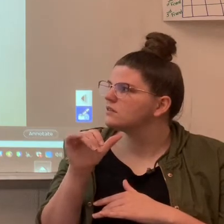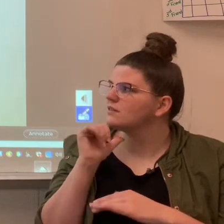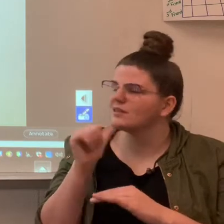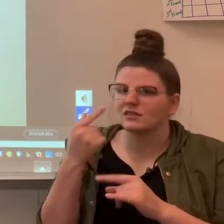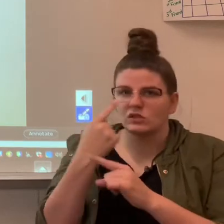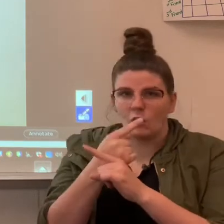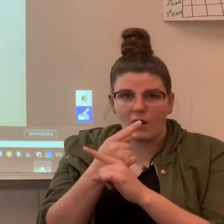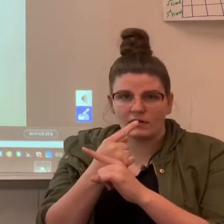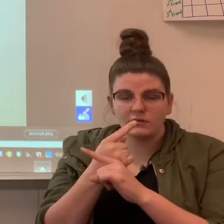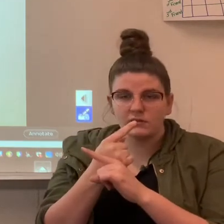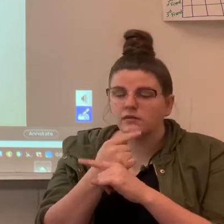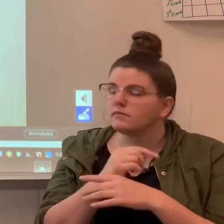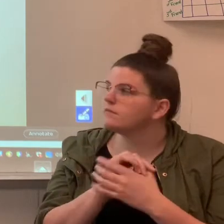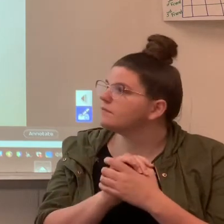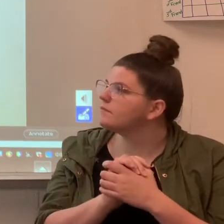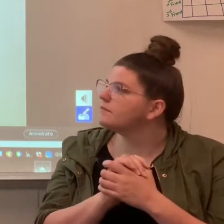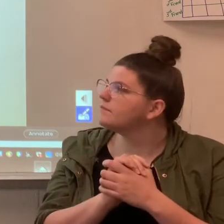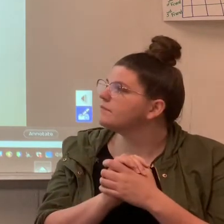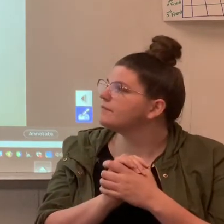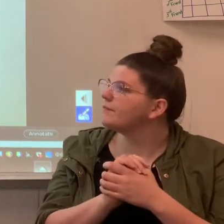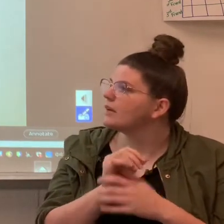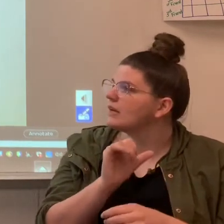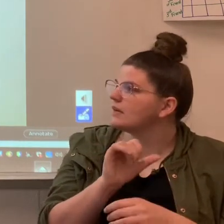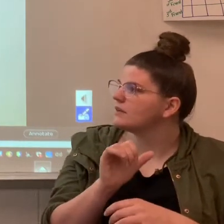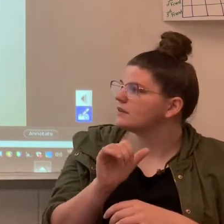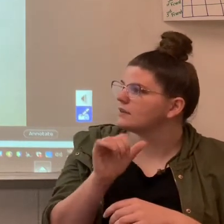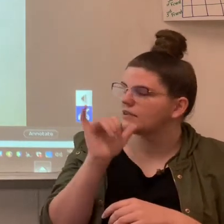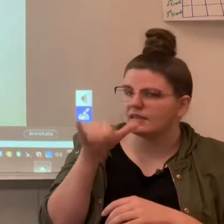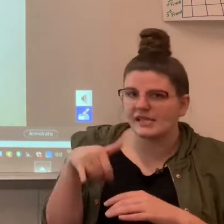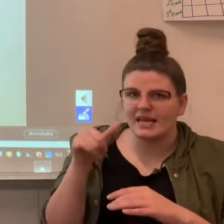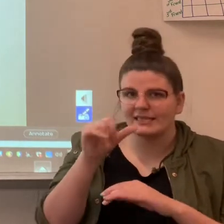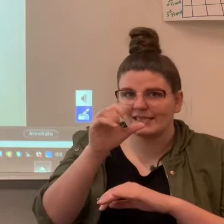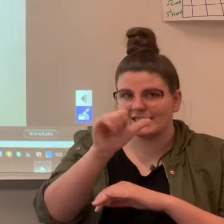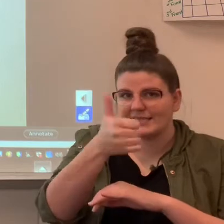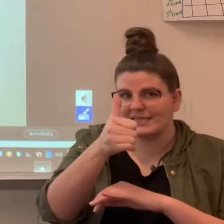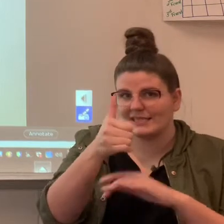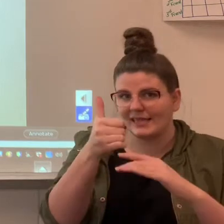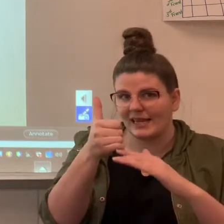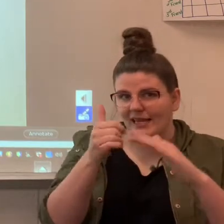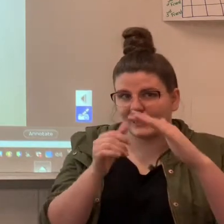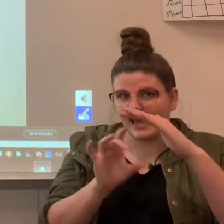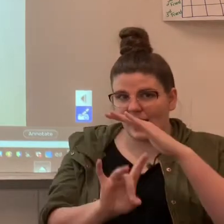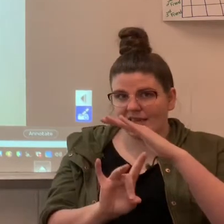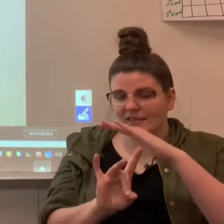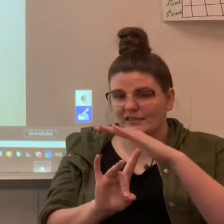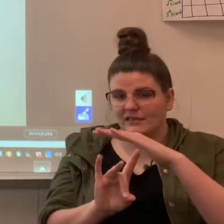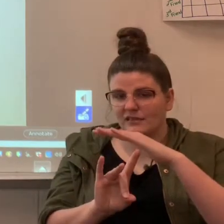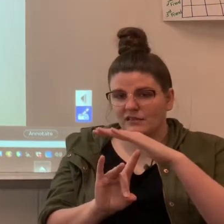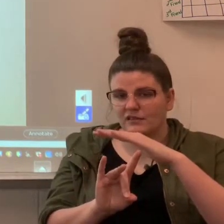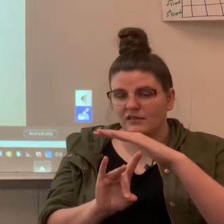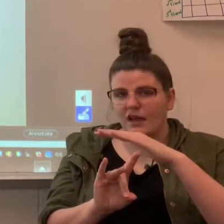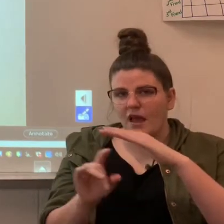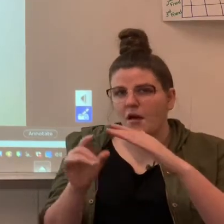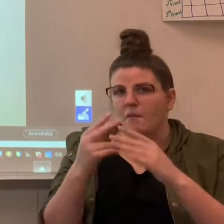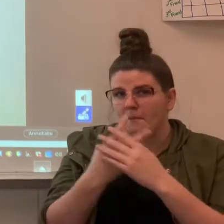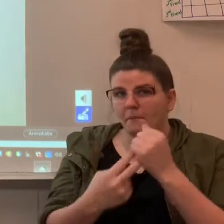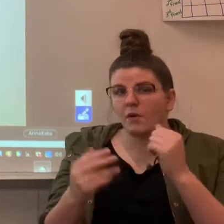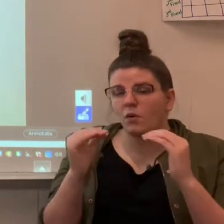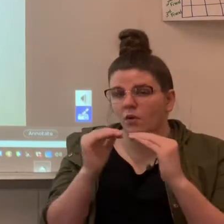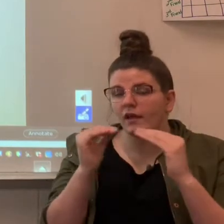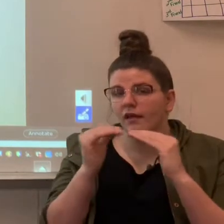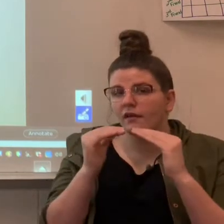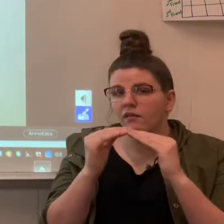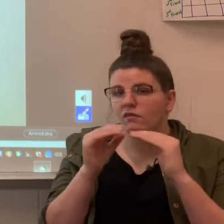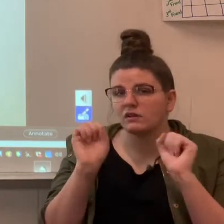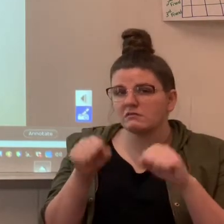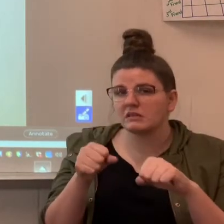correct. This one would be 10 divided by 8. Now both of those are even numbers, therefore they can both be